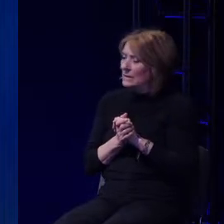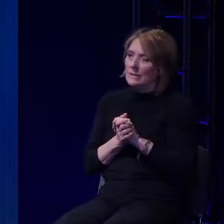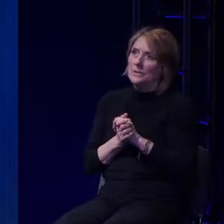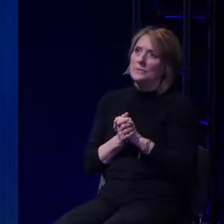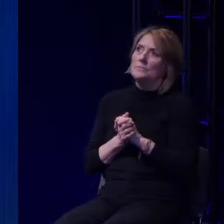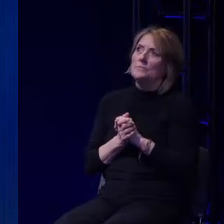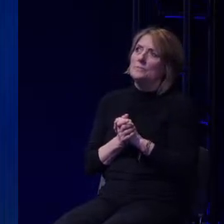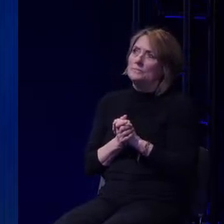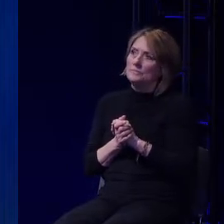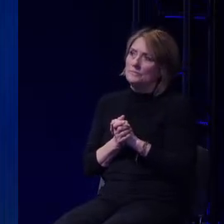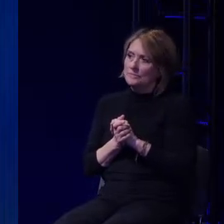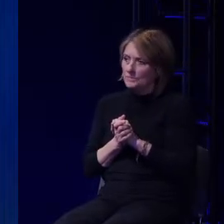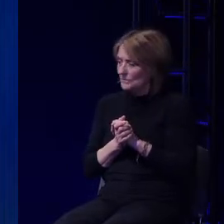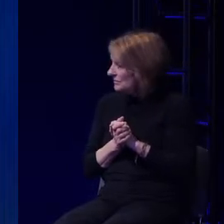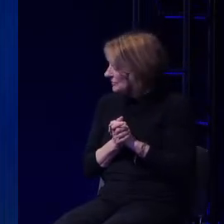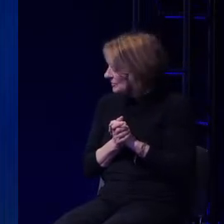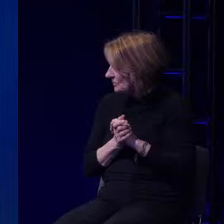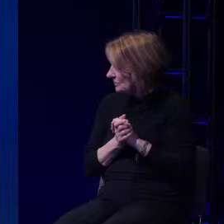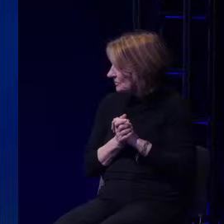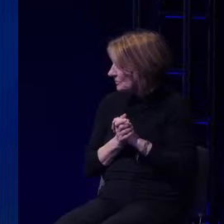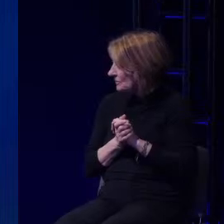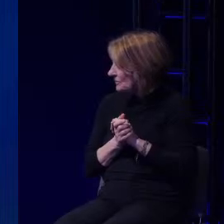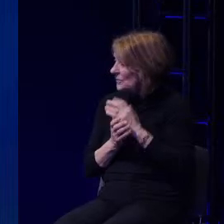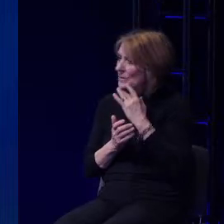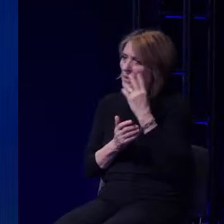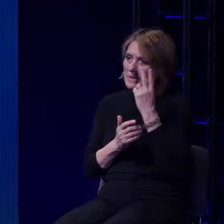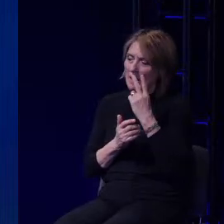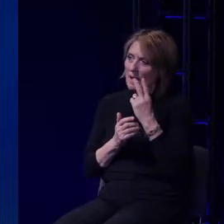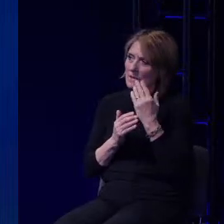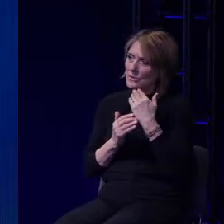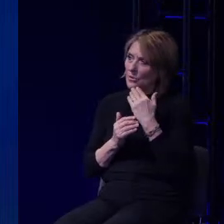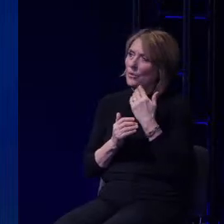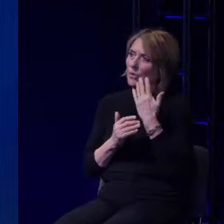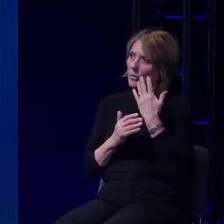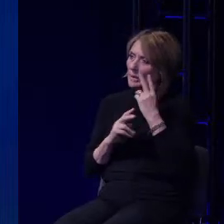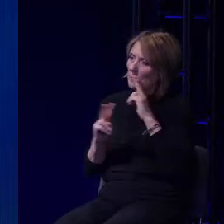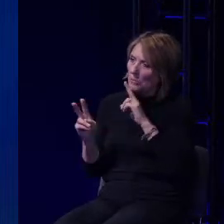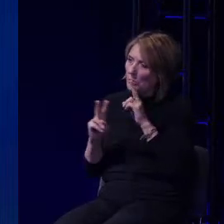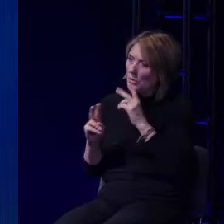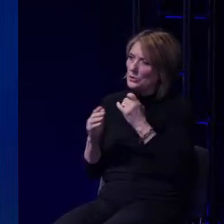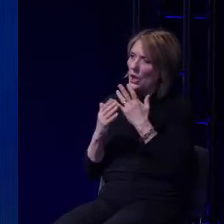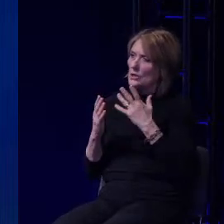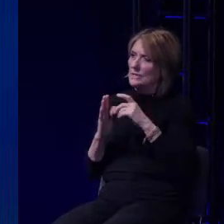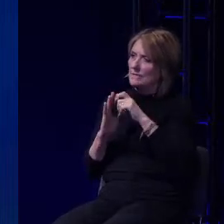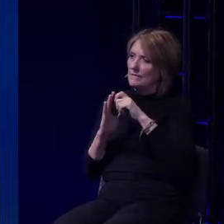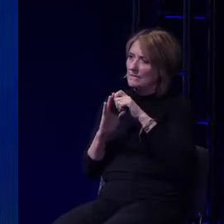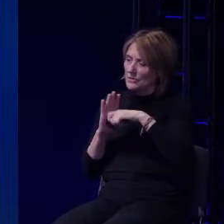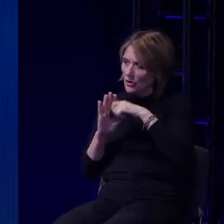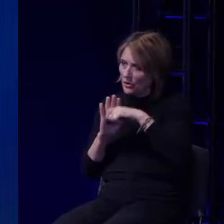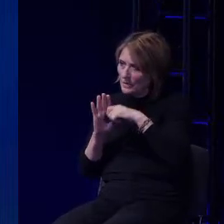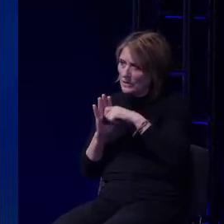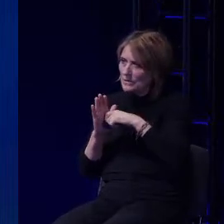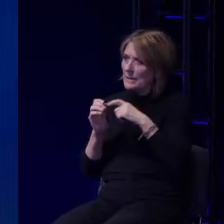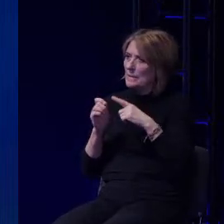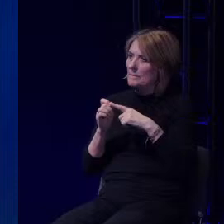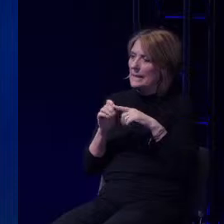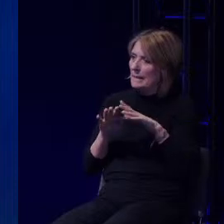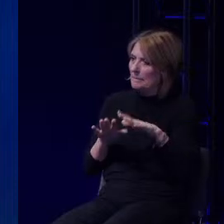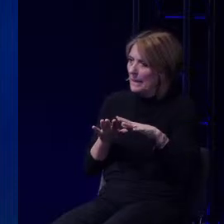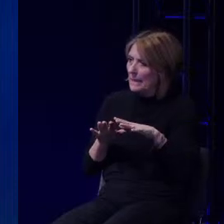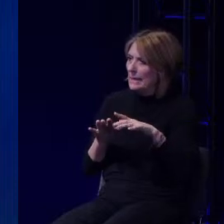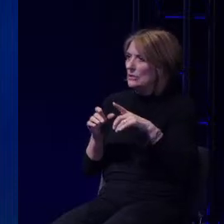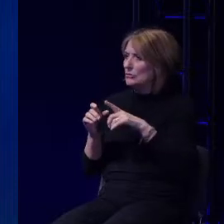mean, when I was at art college, we saw a lot of documentary films. Penny Baker, Leacock, Drew.